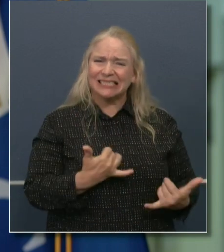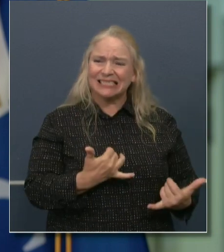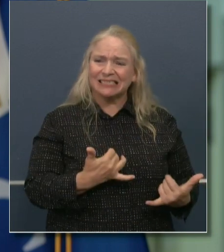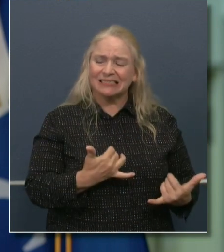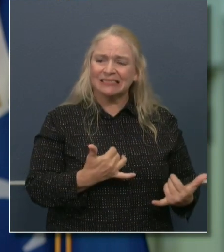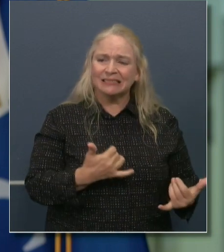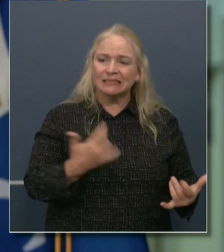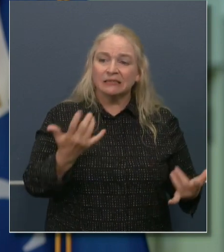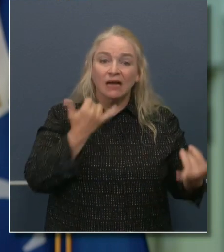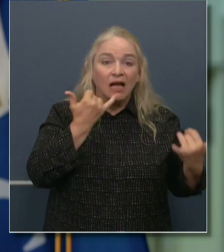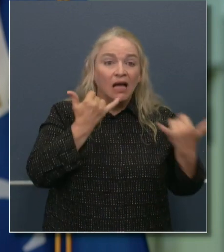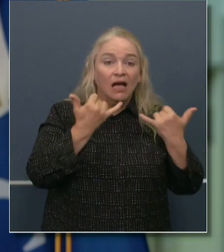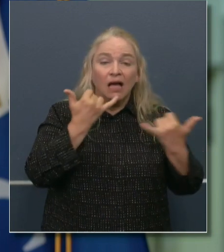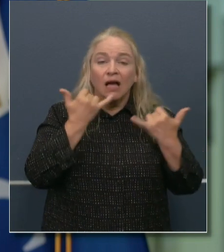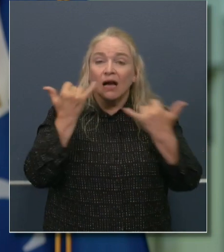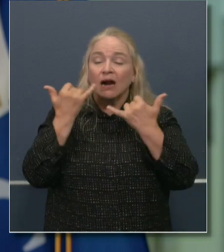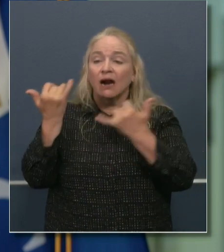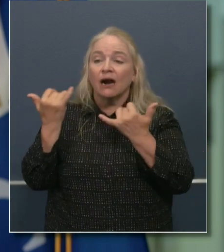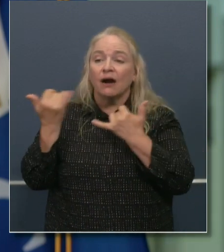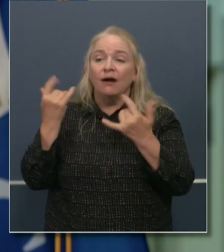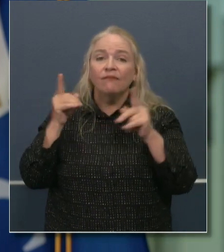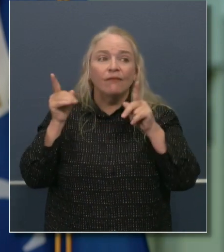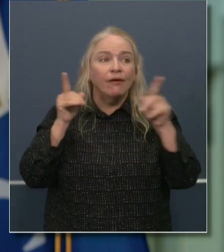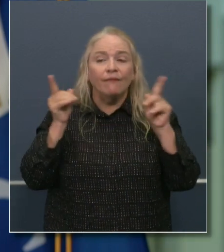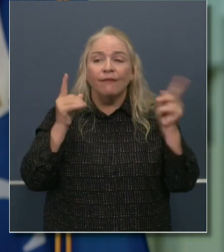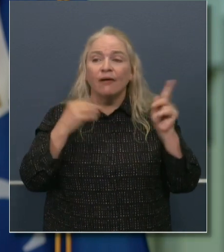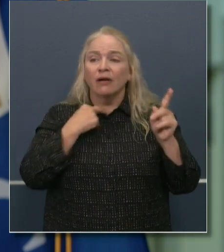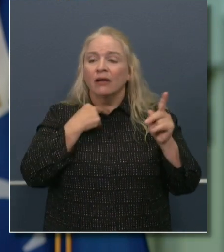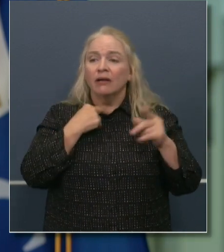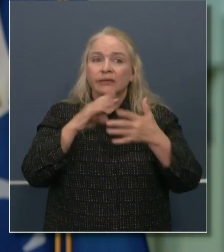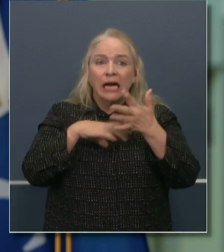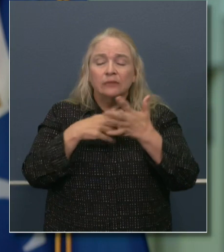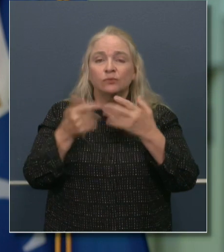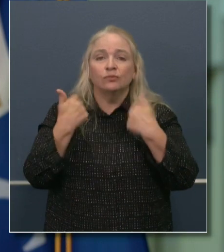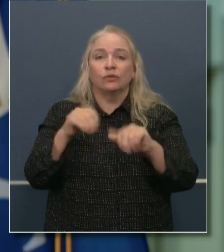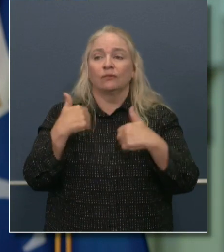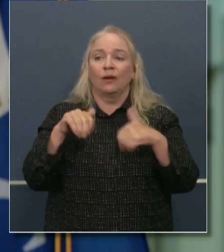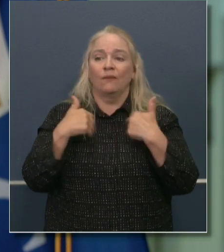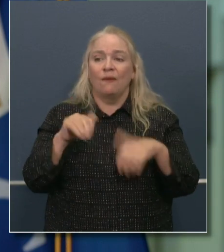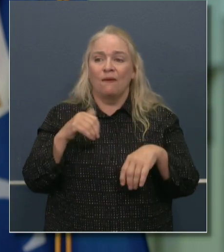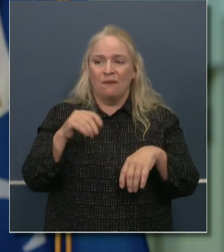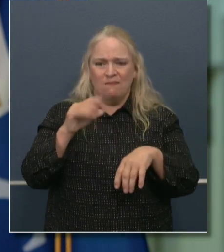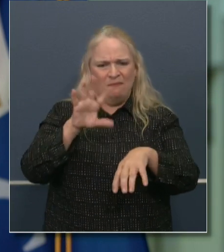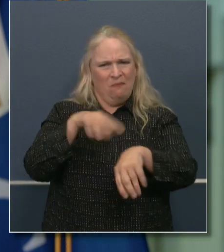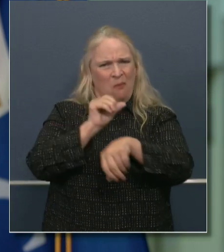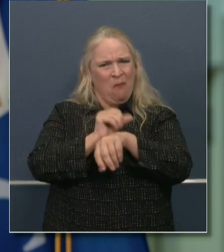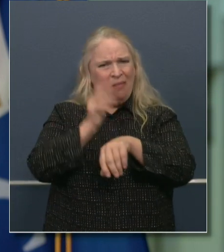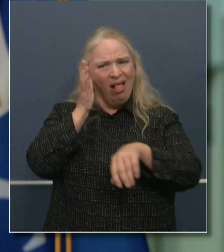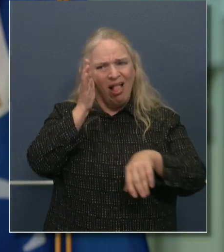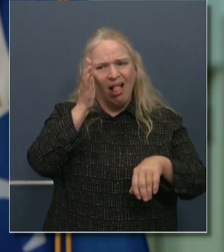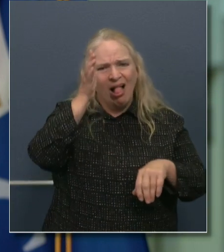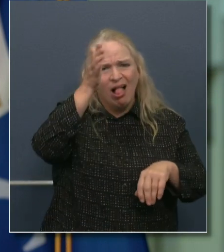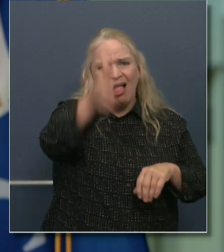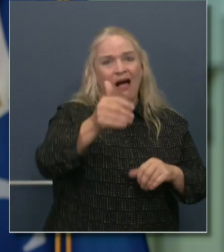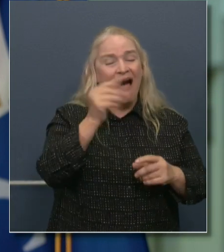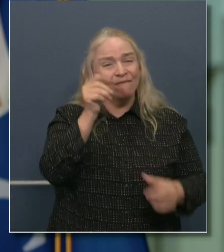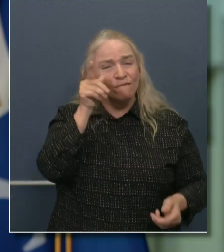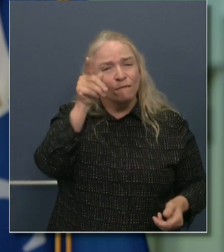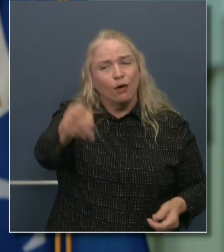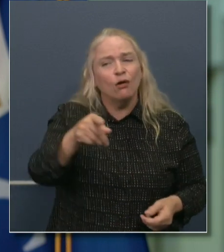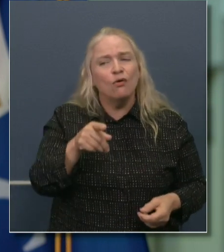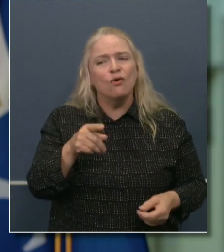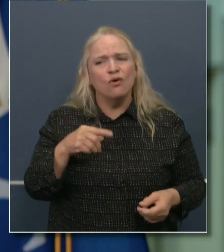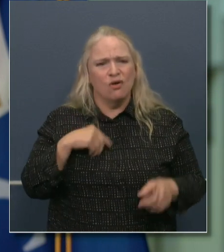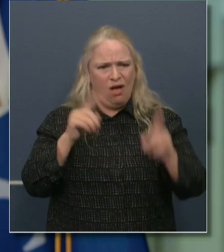search going as far as scheduling testing an hour away from where she lives. And we heard similar stories out